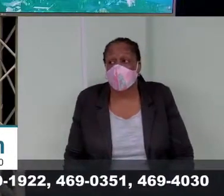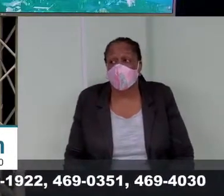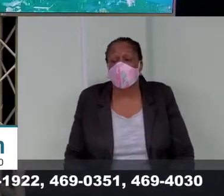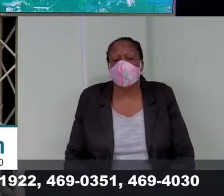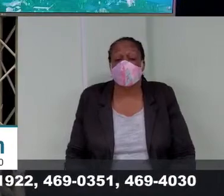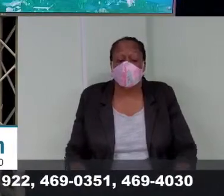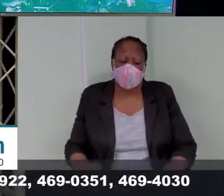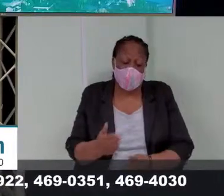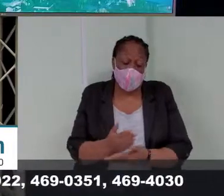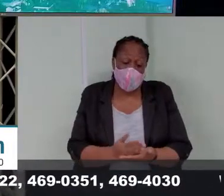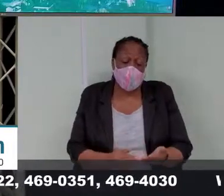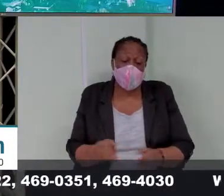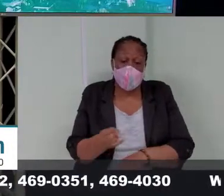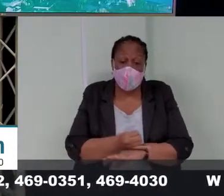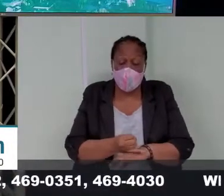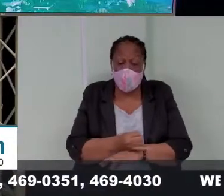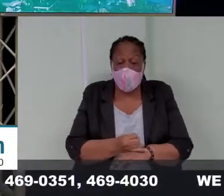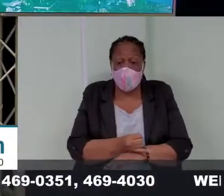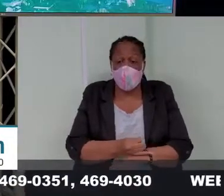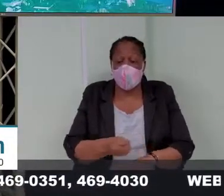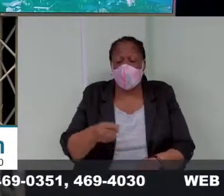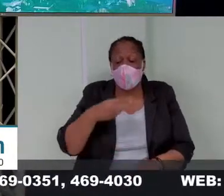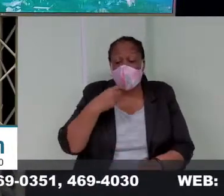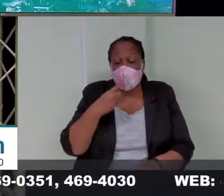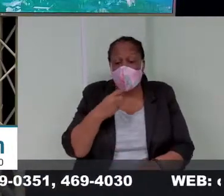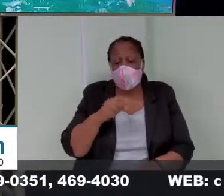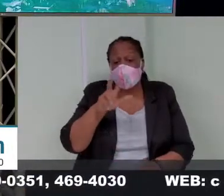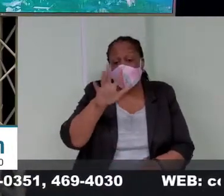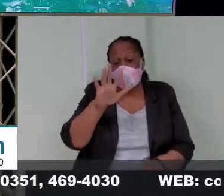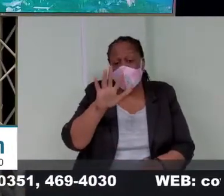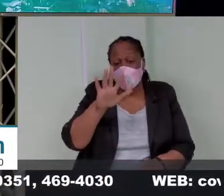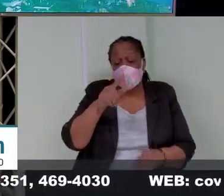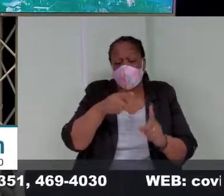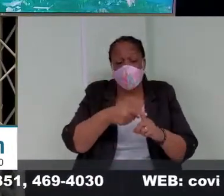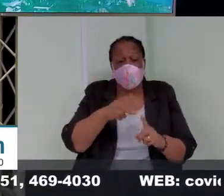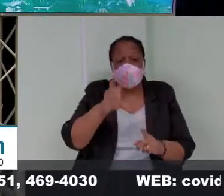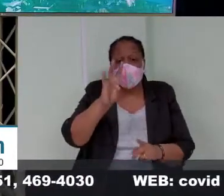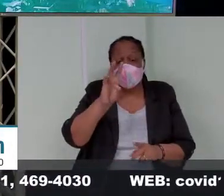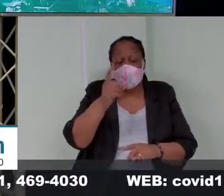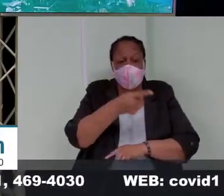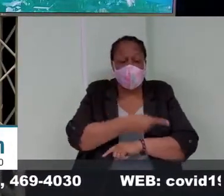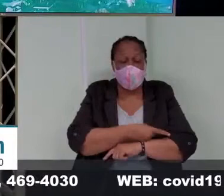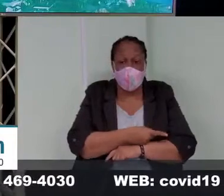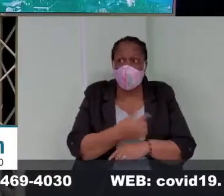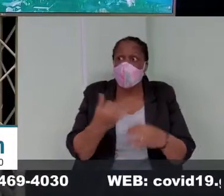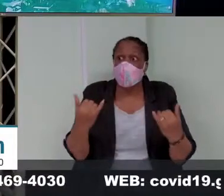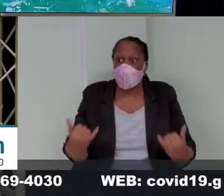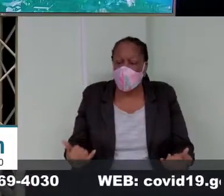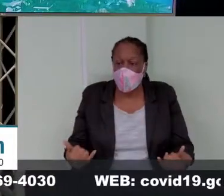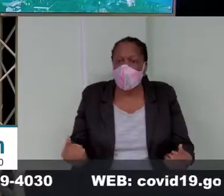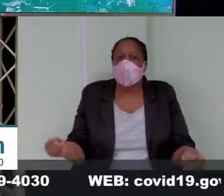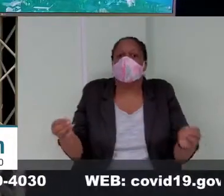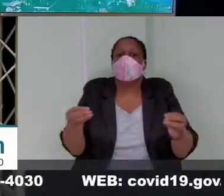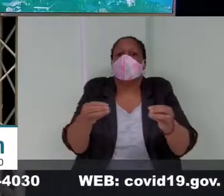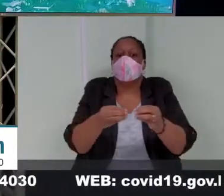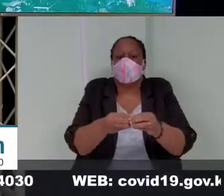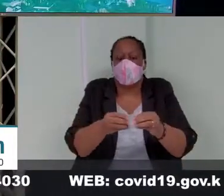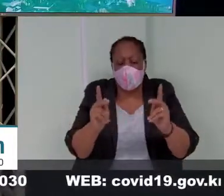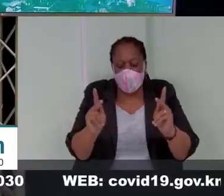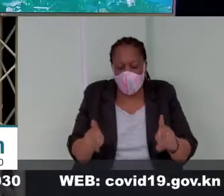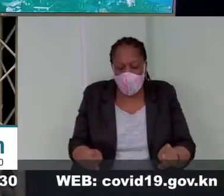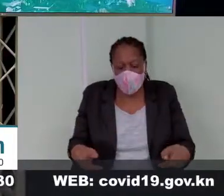more lax. They said 5 to 7 days, and then now they are in community transmission. The virus is spreading